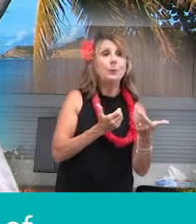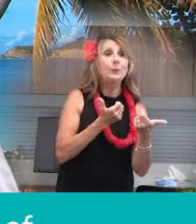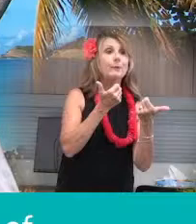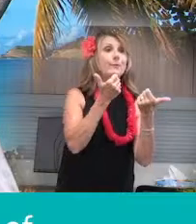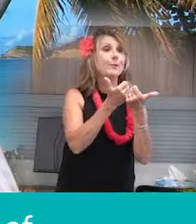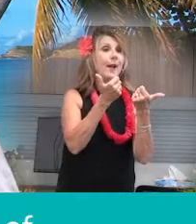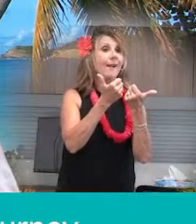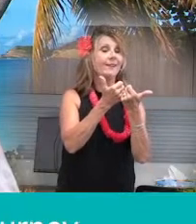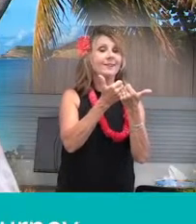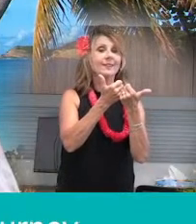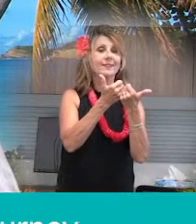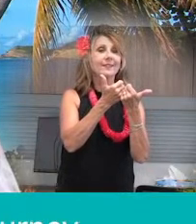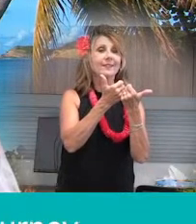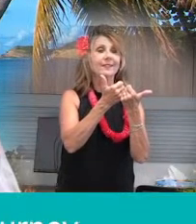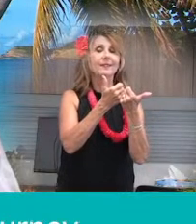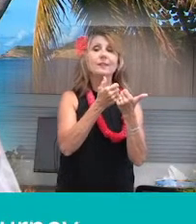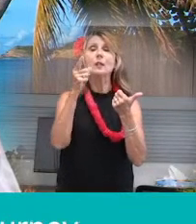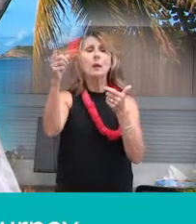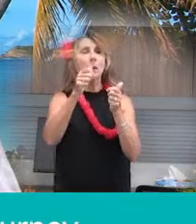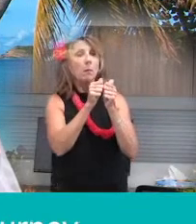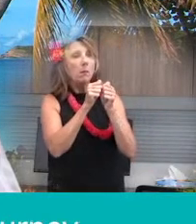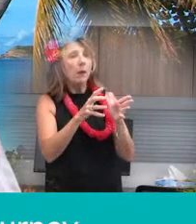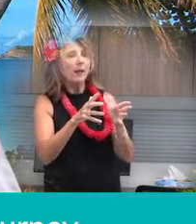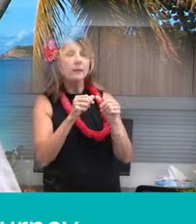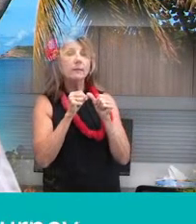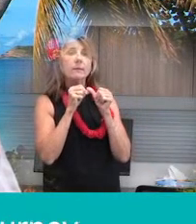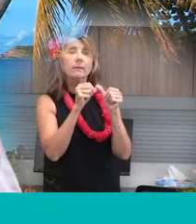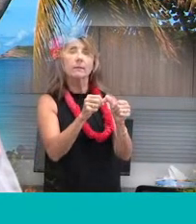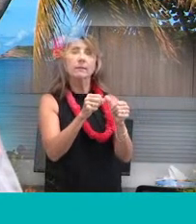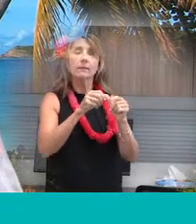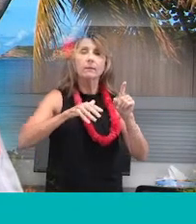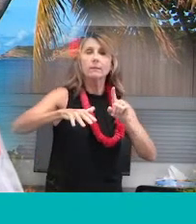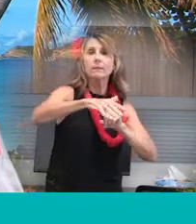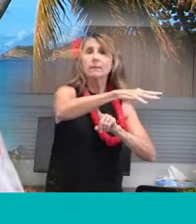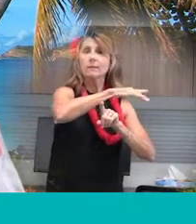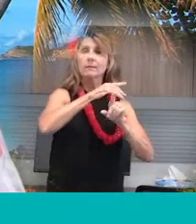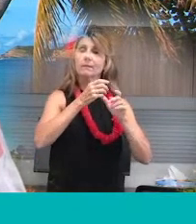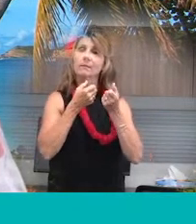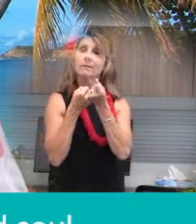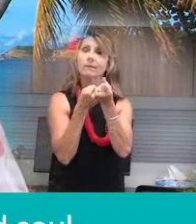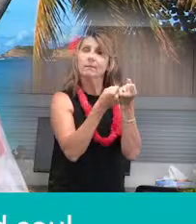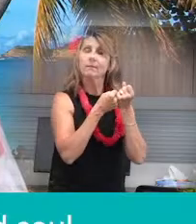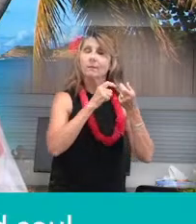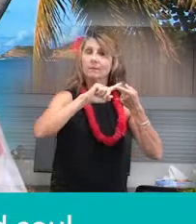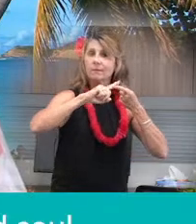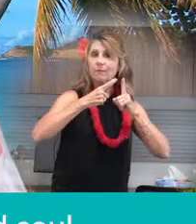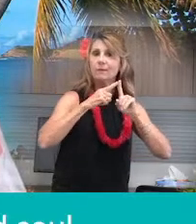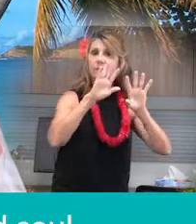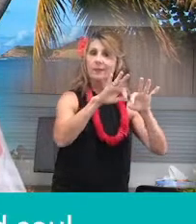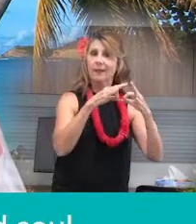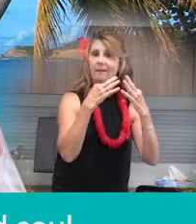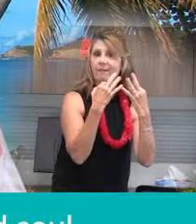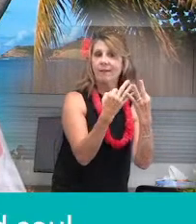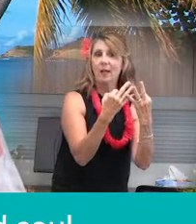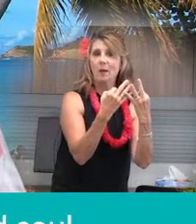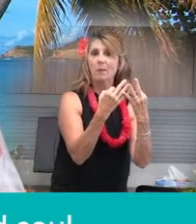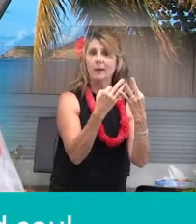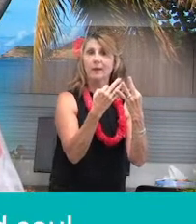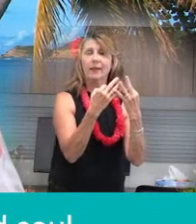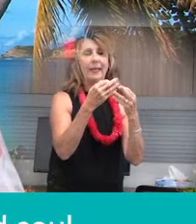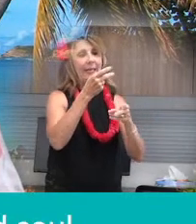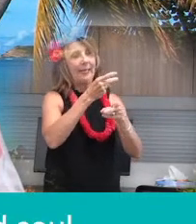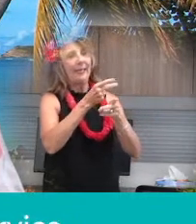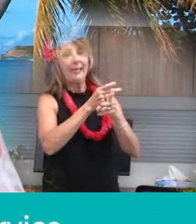with strong networks of friends and family to enjoy the journey that lies ahead. Keep them vigorous in body,